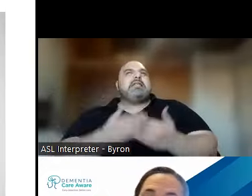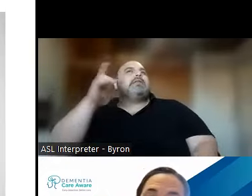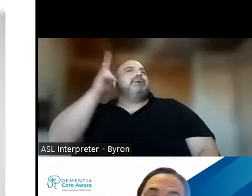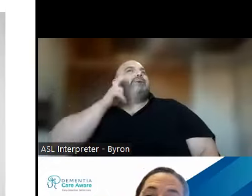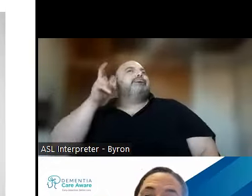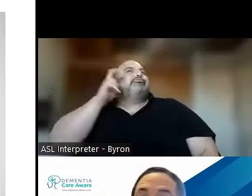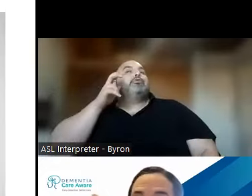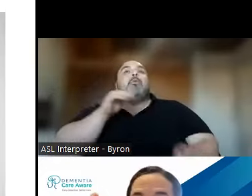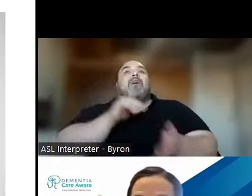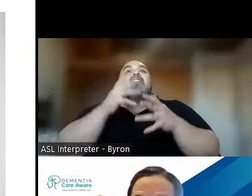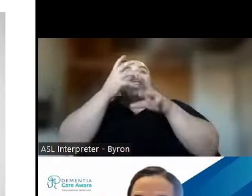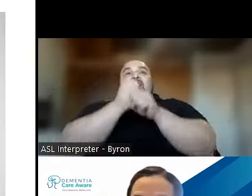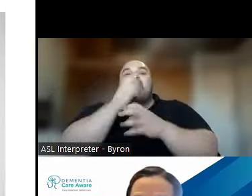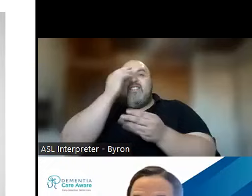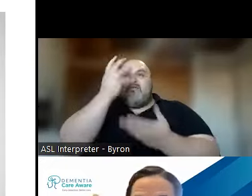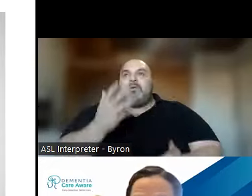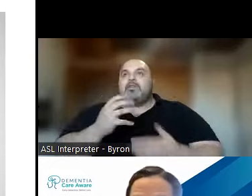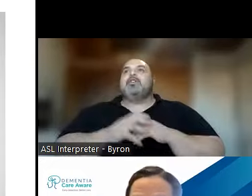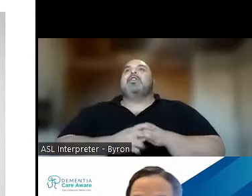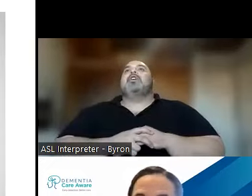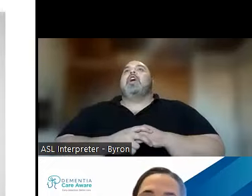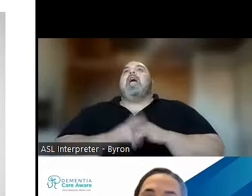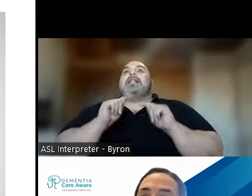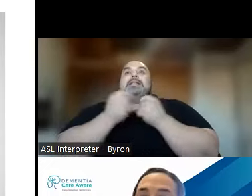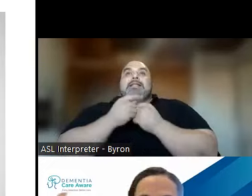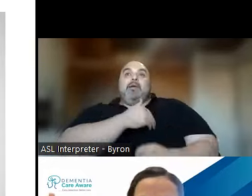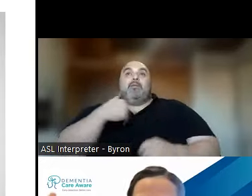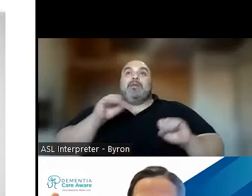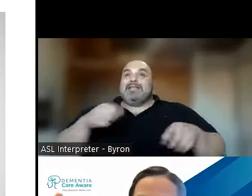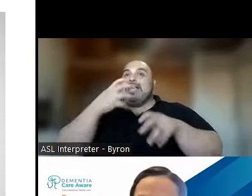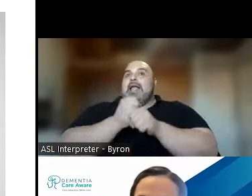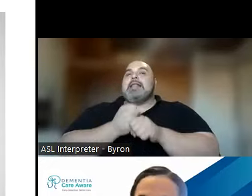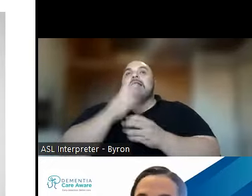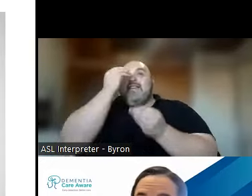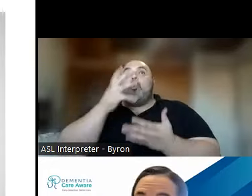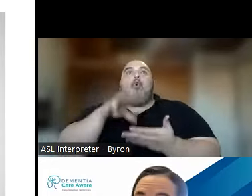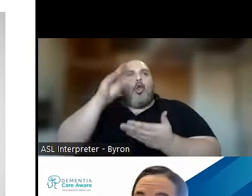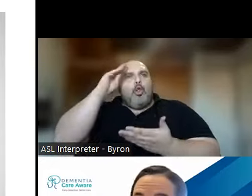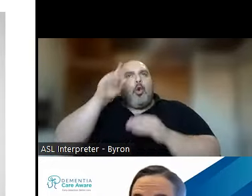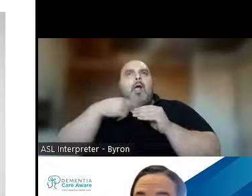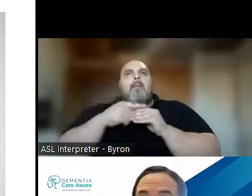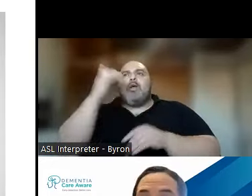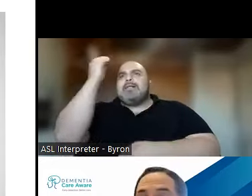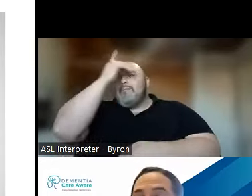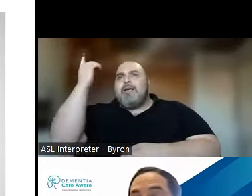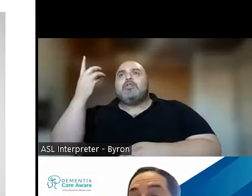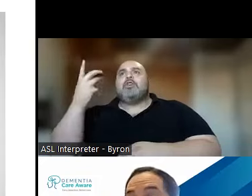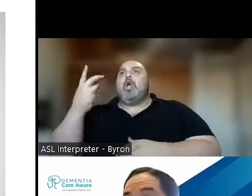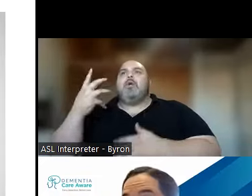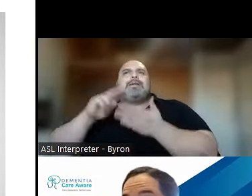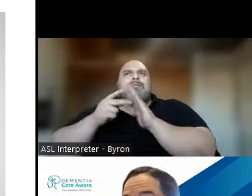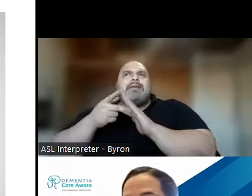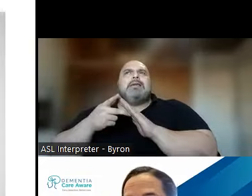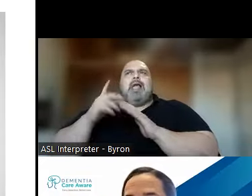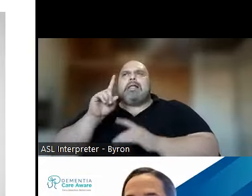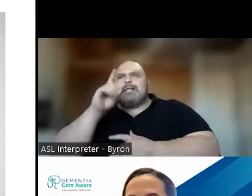the information and healthcare team members can get the information or learn things about dementia and dementia workup and get